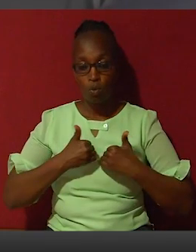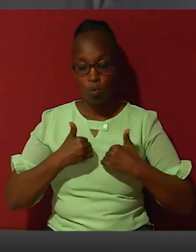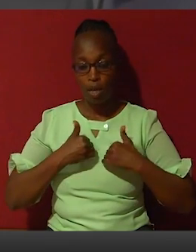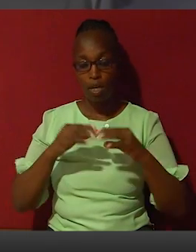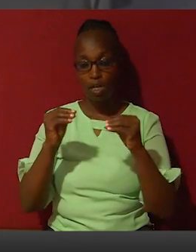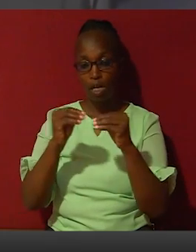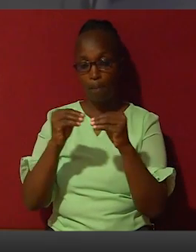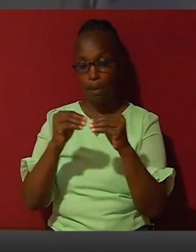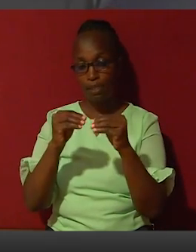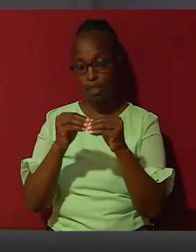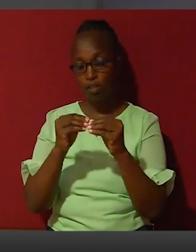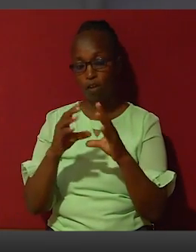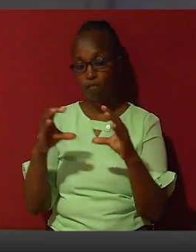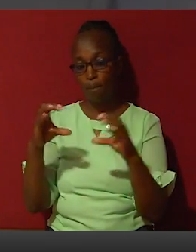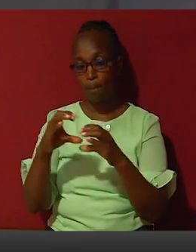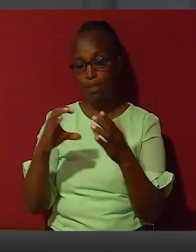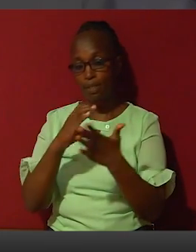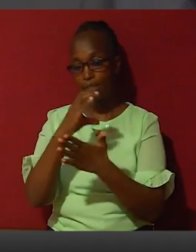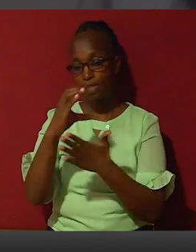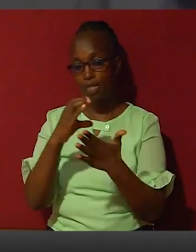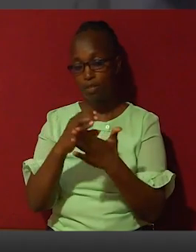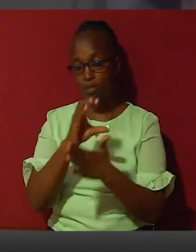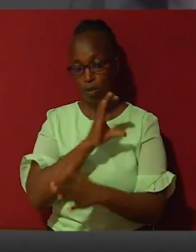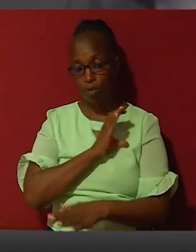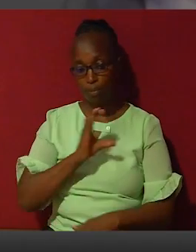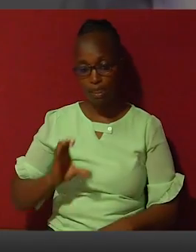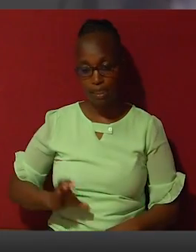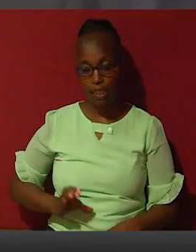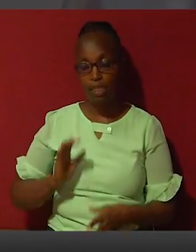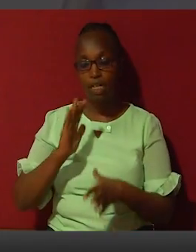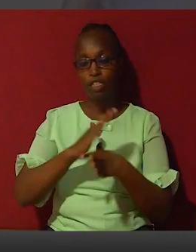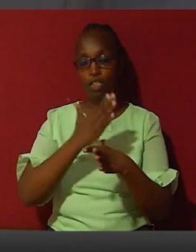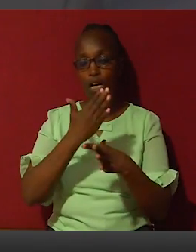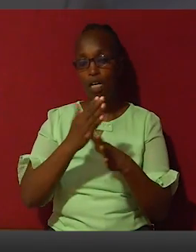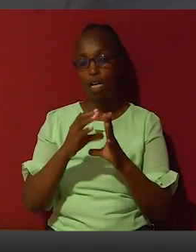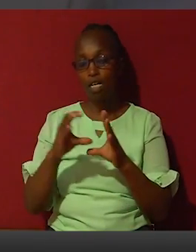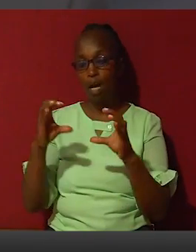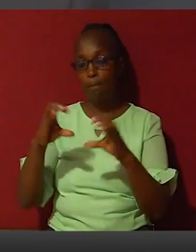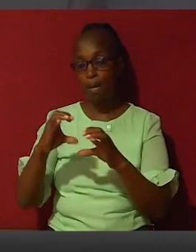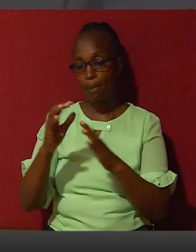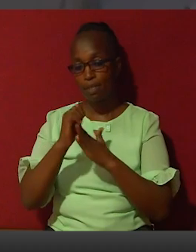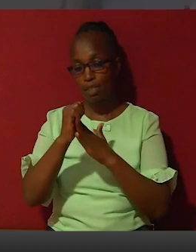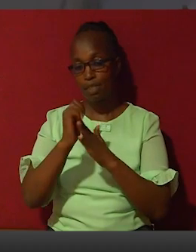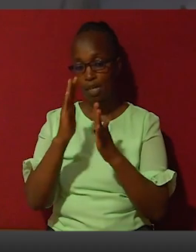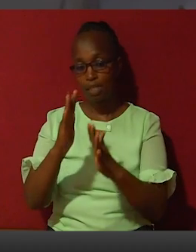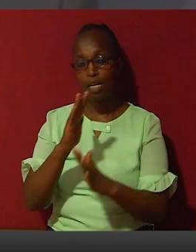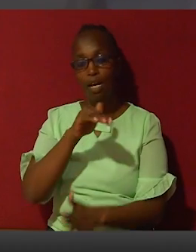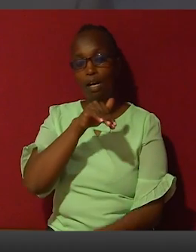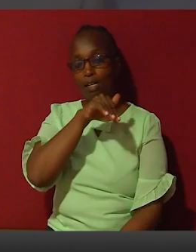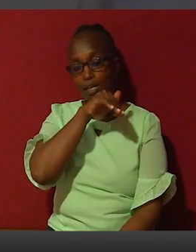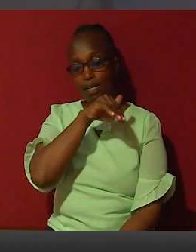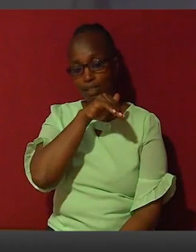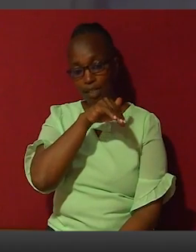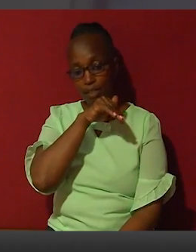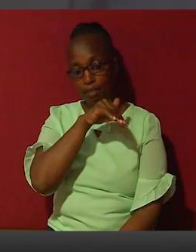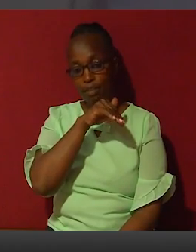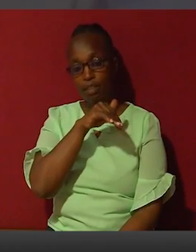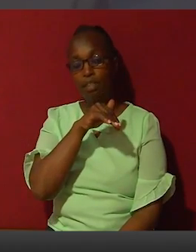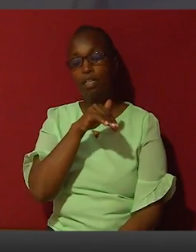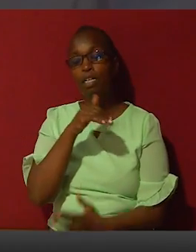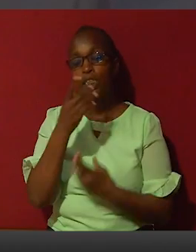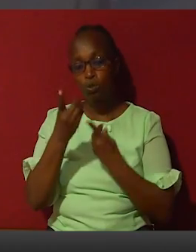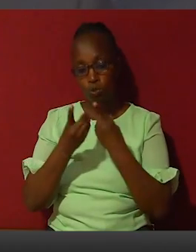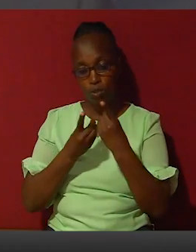We have had a meeting of the party central committee this afternoon, chaired by party leader His Excellency Raila Amolo Odinga,